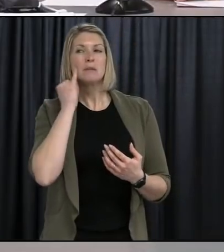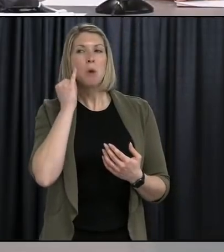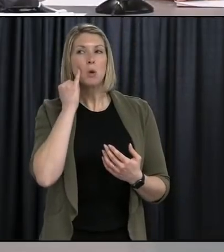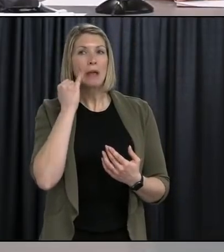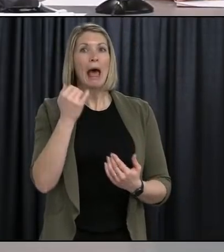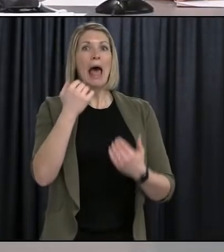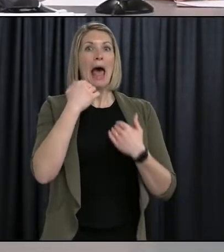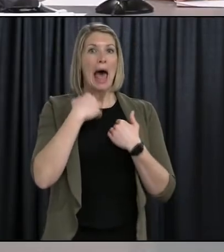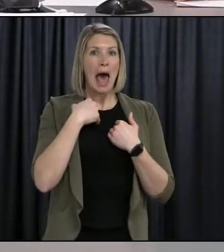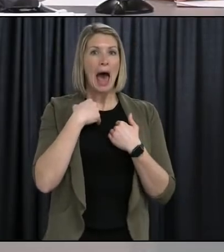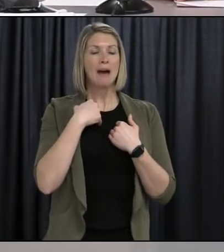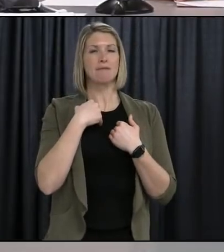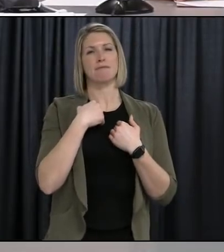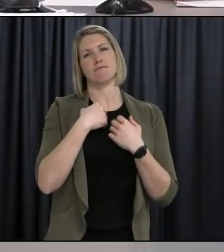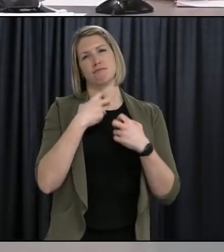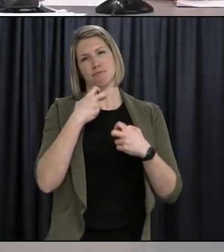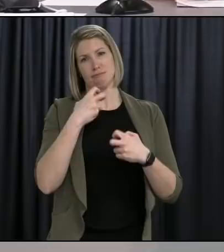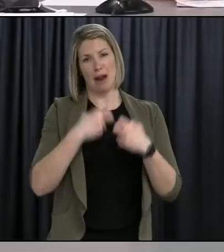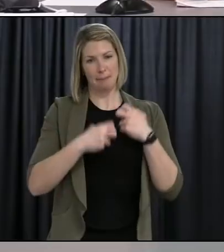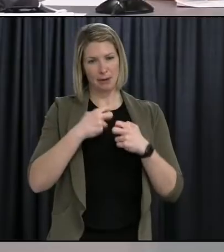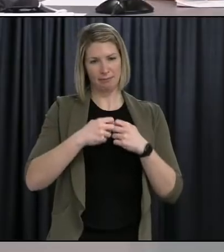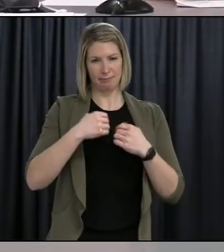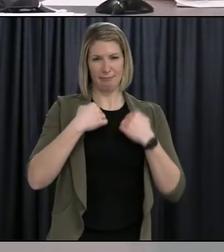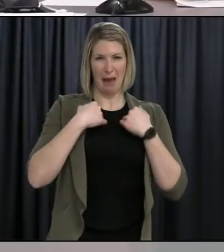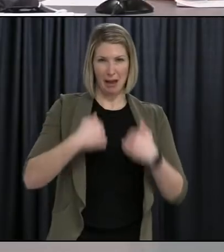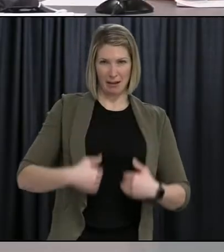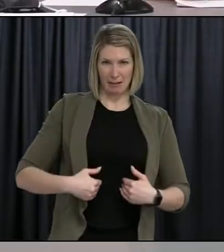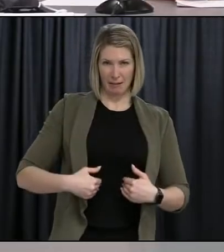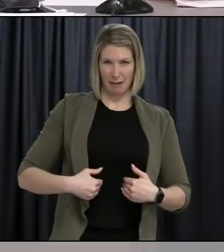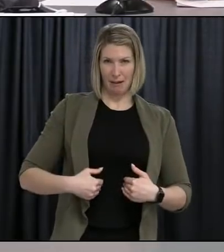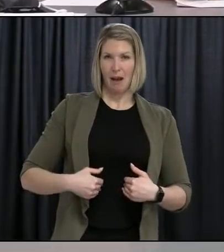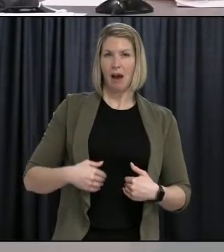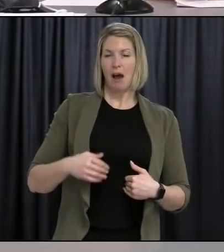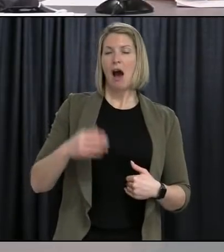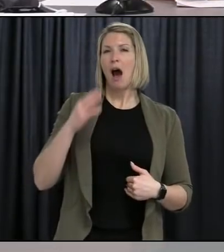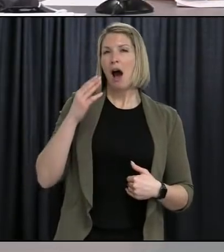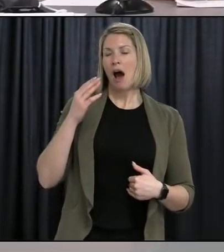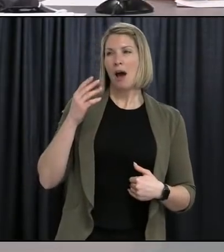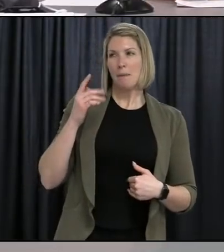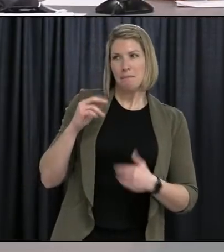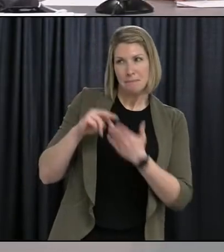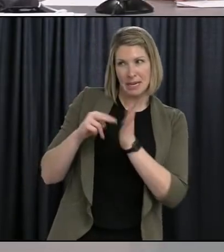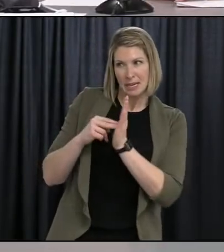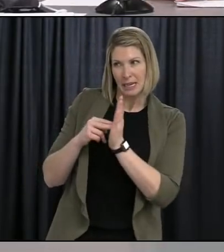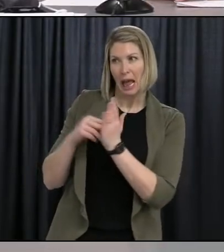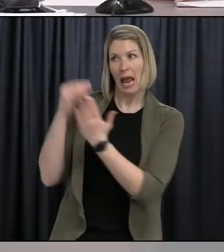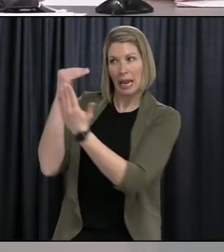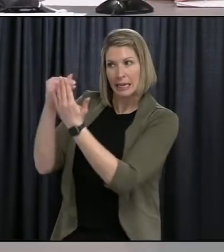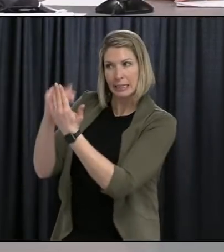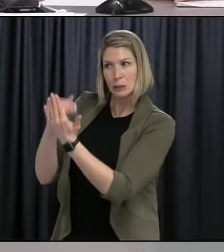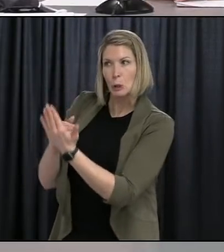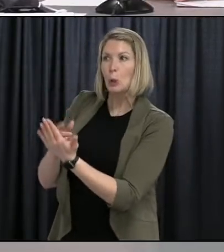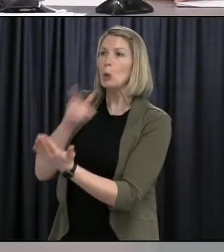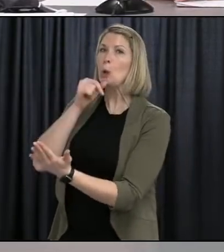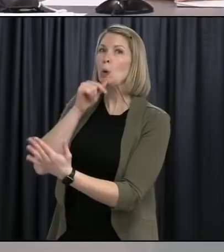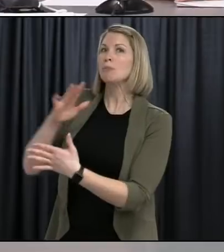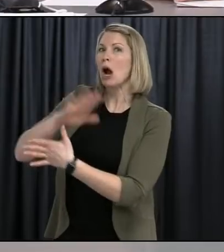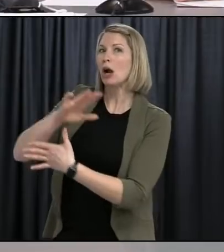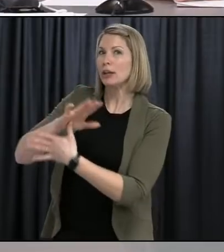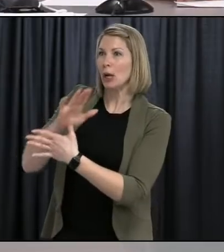list? I realize this is a conversation for the future, but assuming we have our healthcare workers and our seniors looked